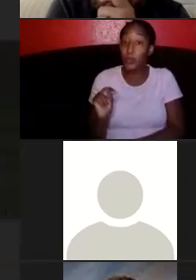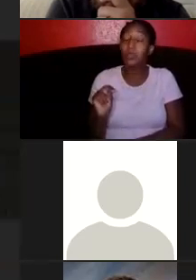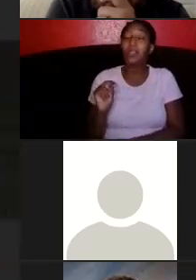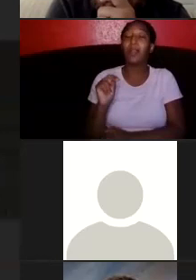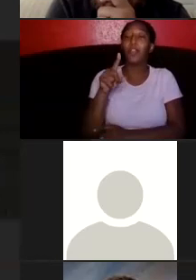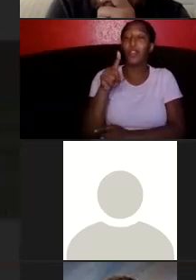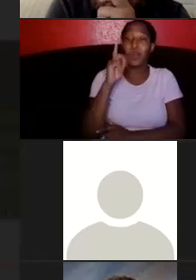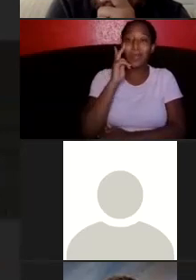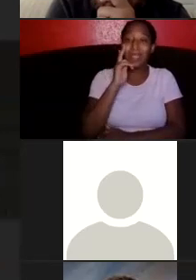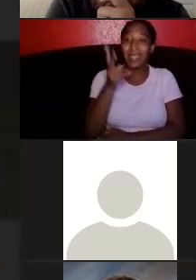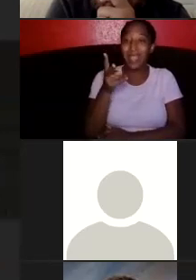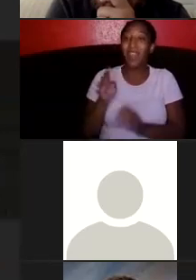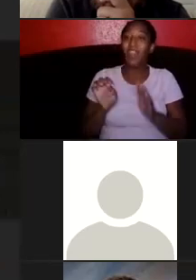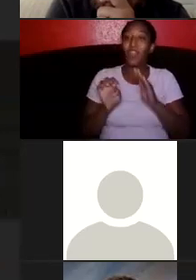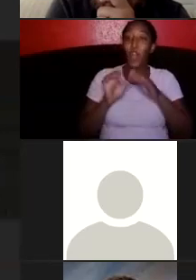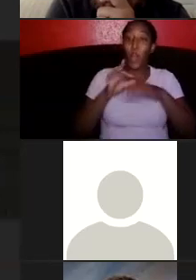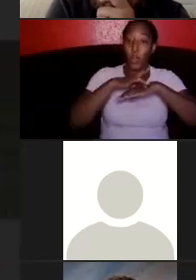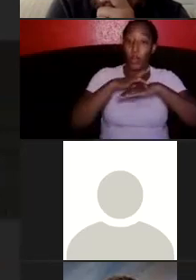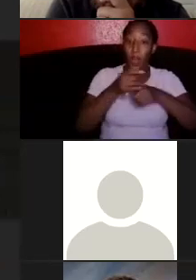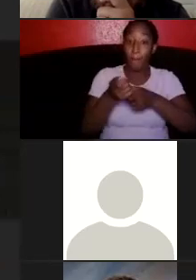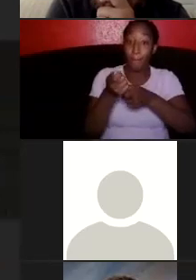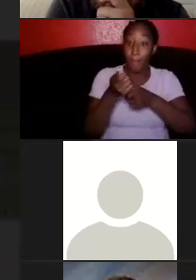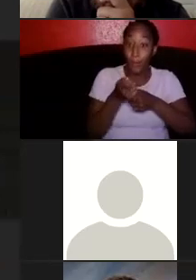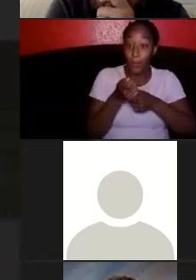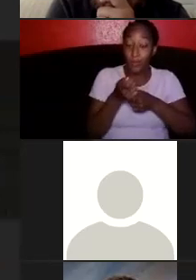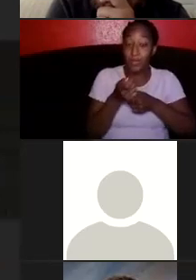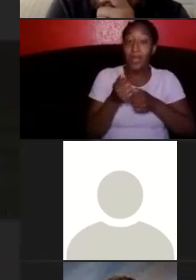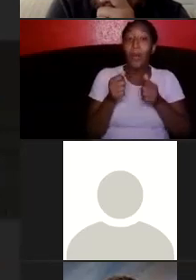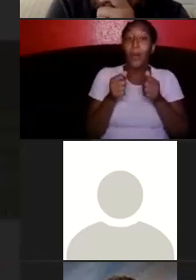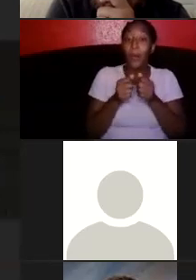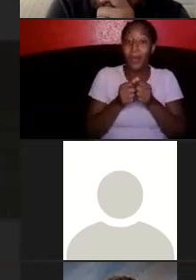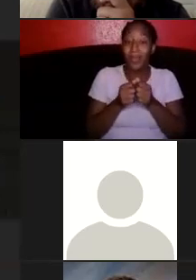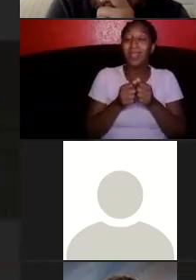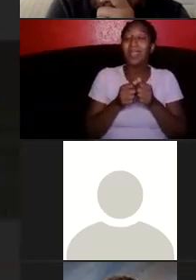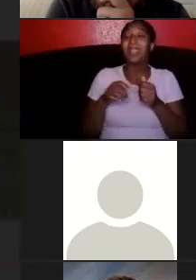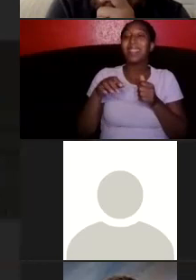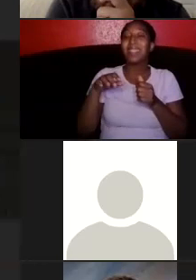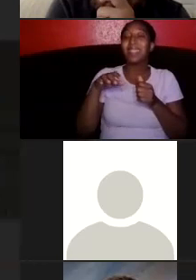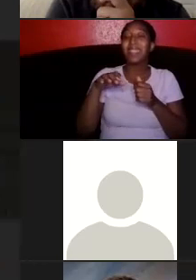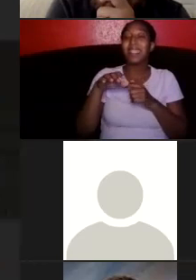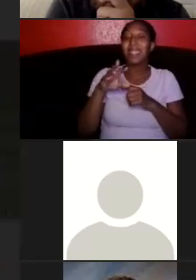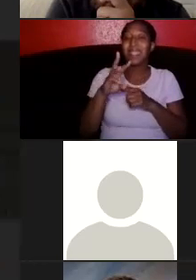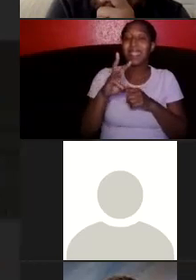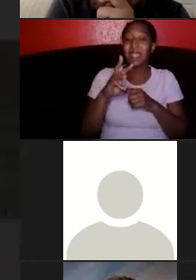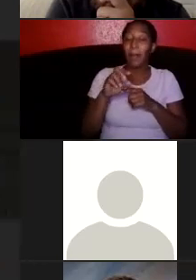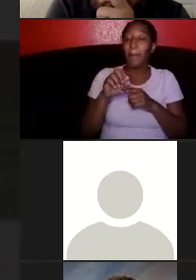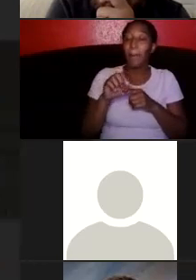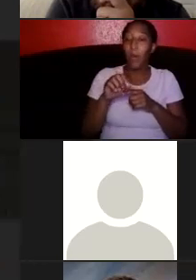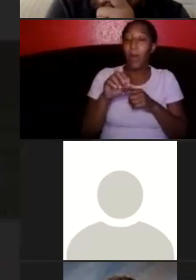with 686 newtons. When they're riding 40,000 feet above the Earth only pulls